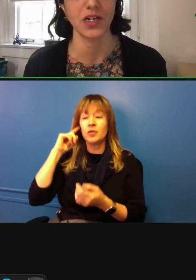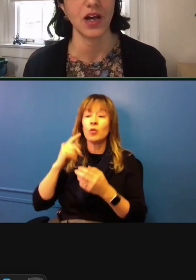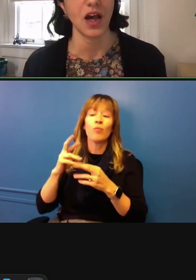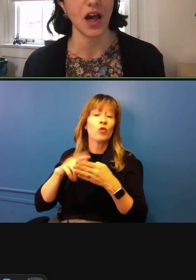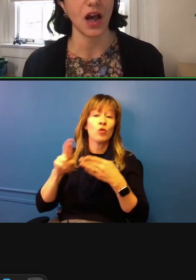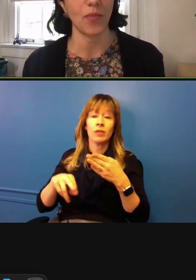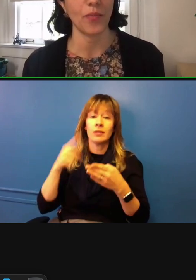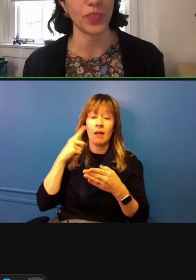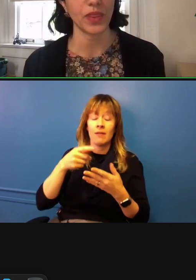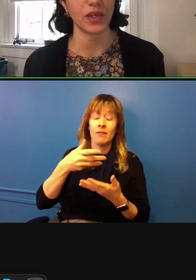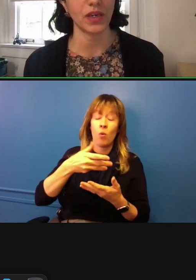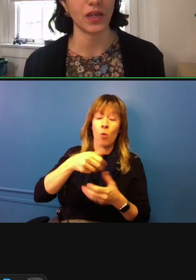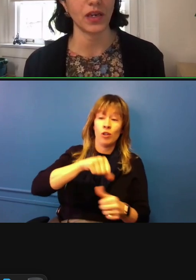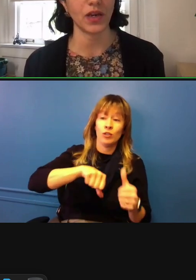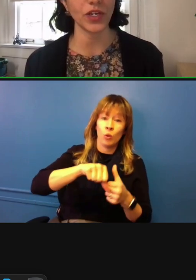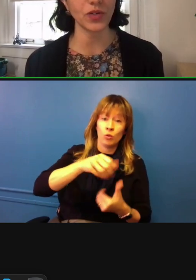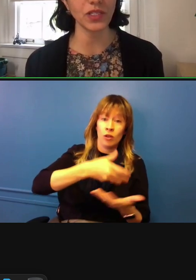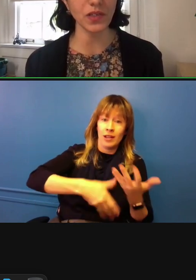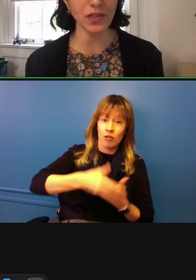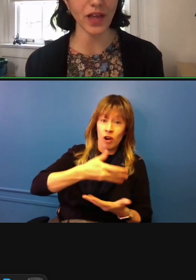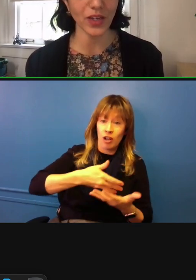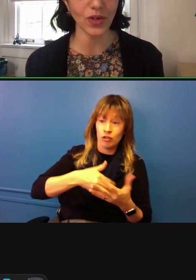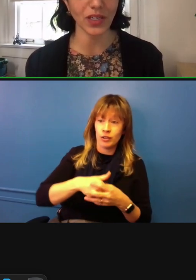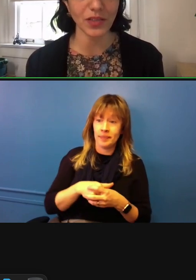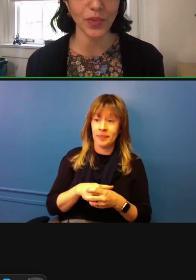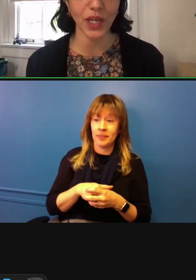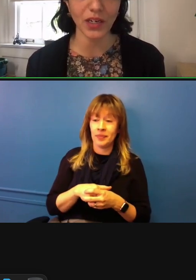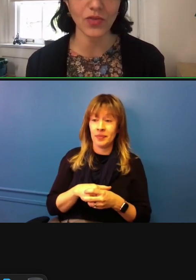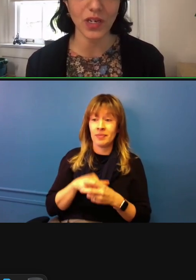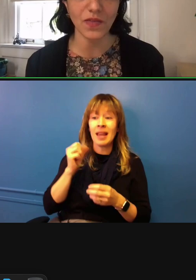interactions. And what you can see is